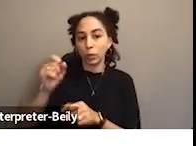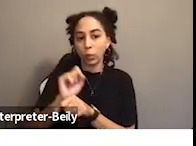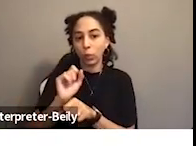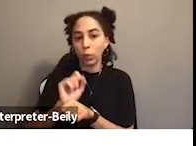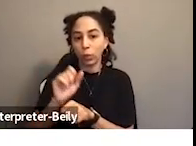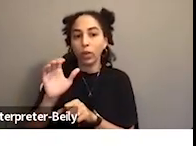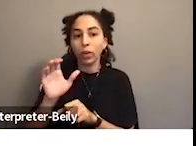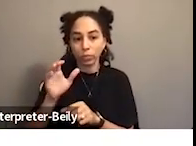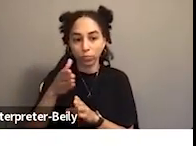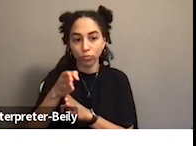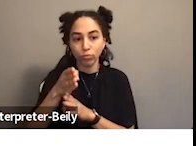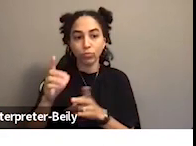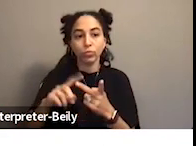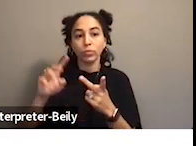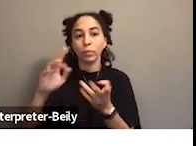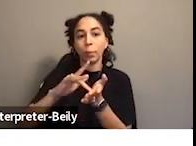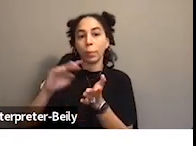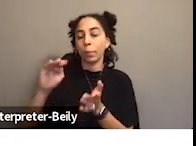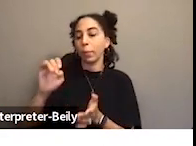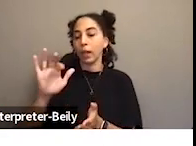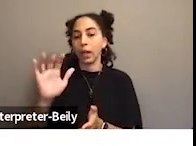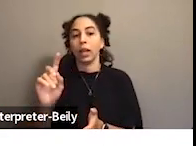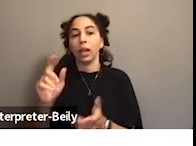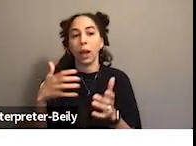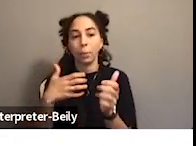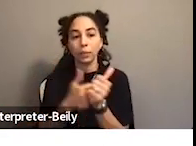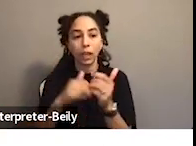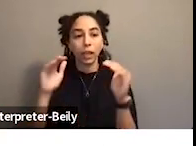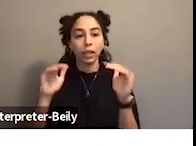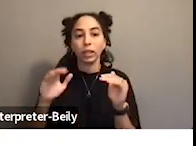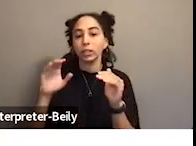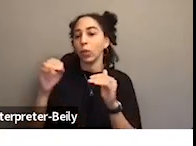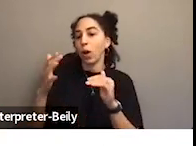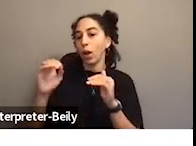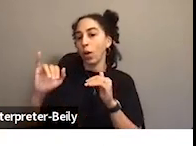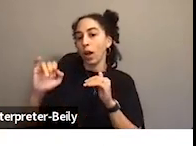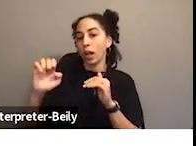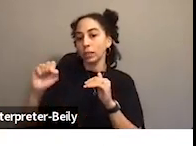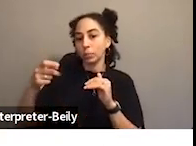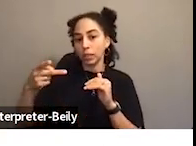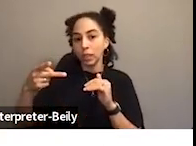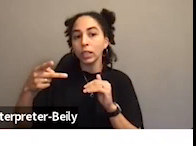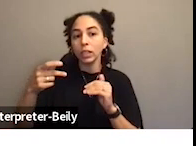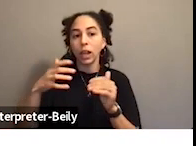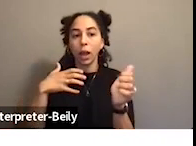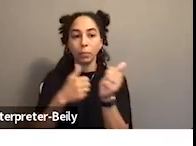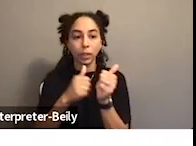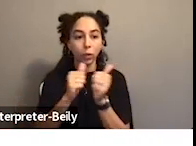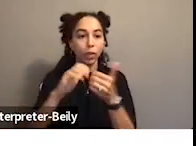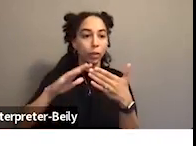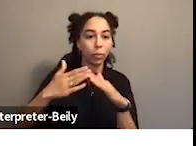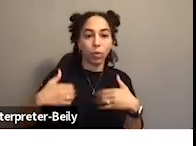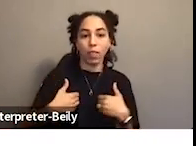workforce, Medicaid updates, the Ohio ISP updates with community life